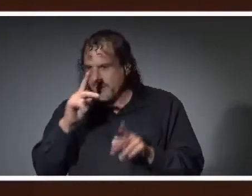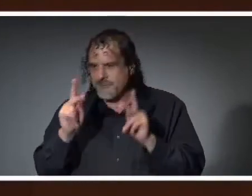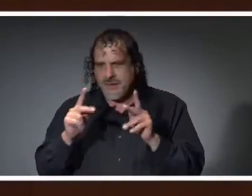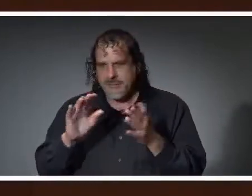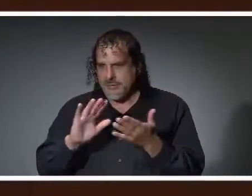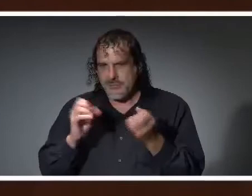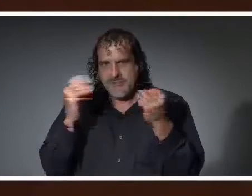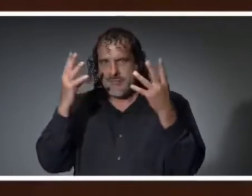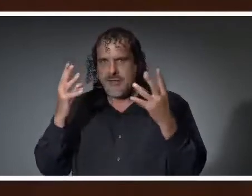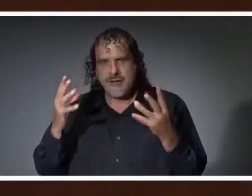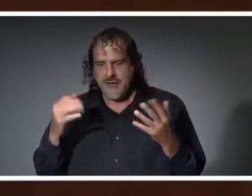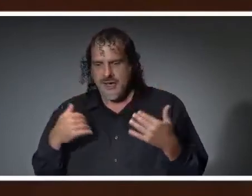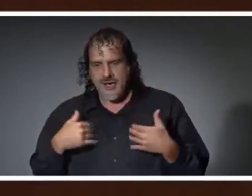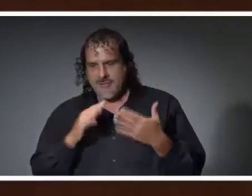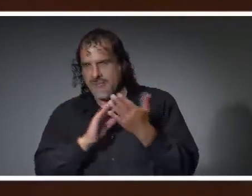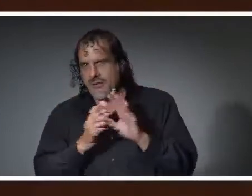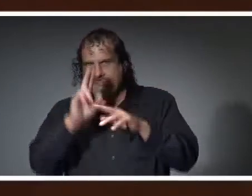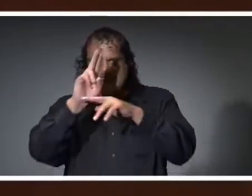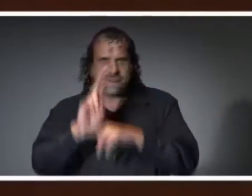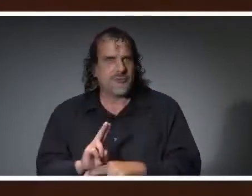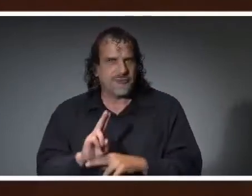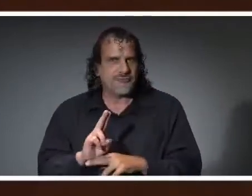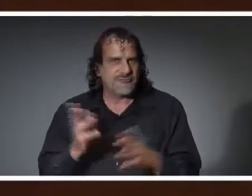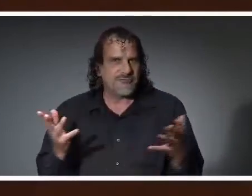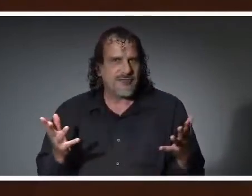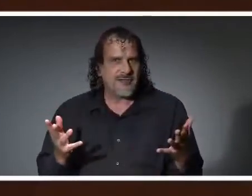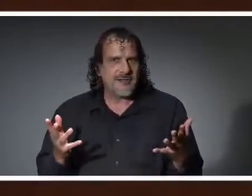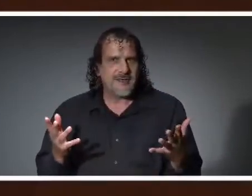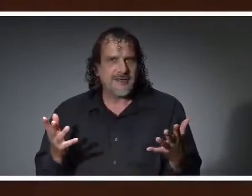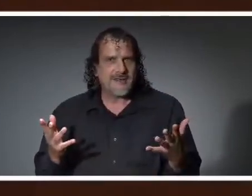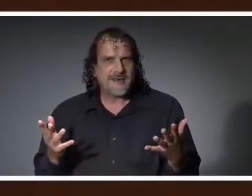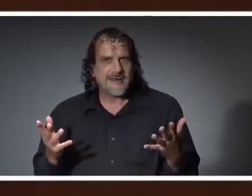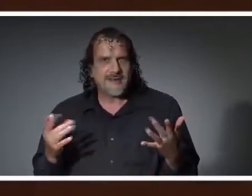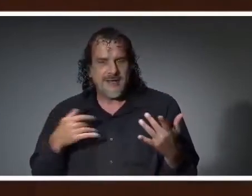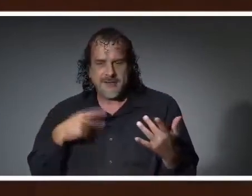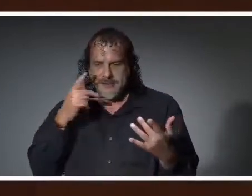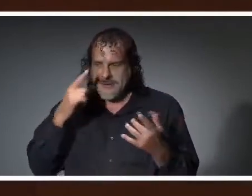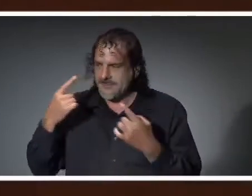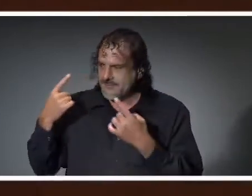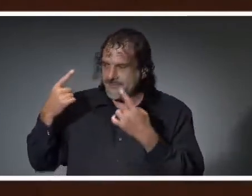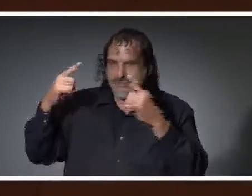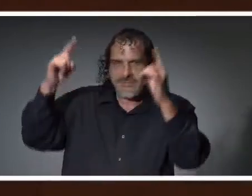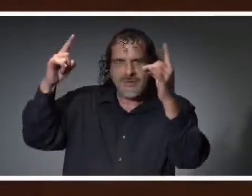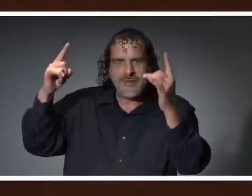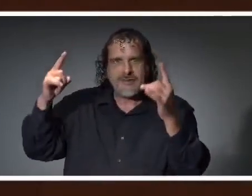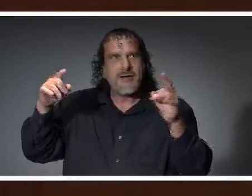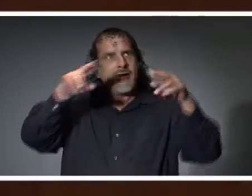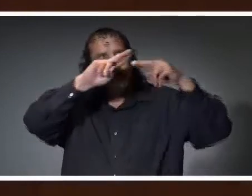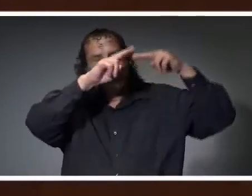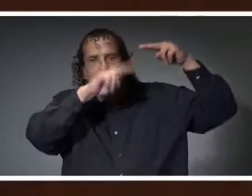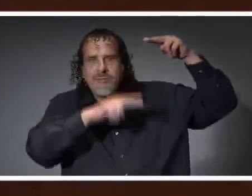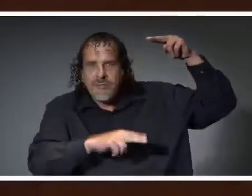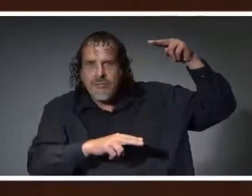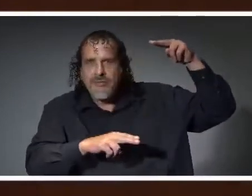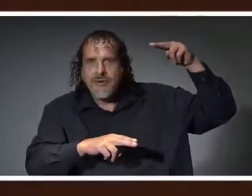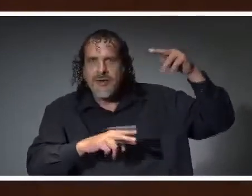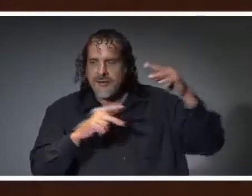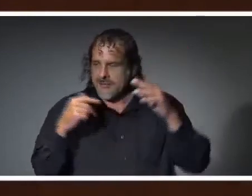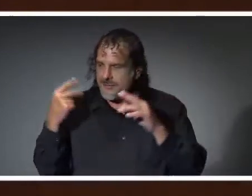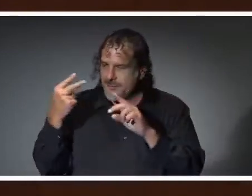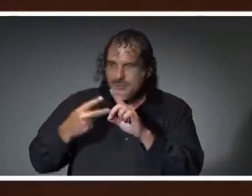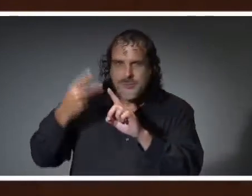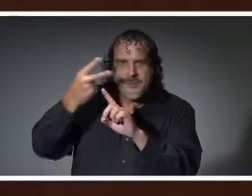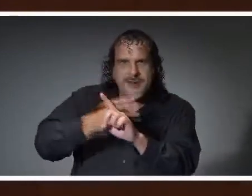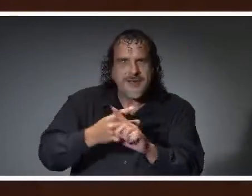and accepting it and understanding, and especially success breeds success. And we've seen that we've had a real successful response over the past couple of months. Folks